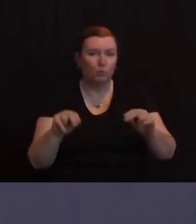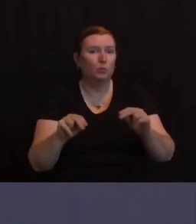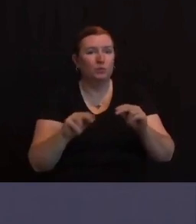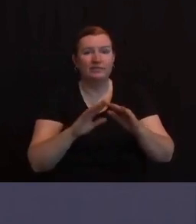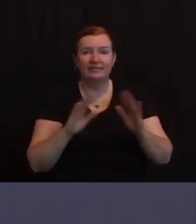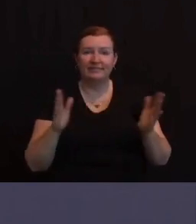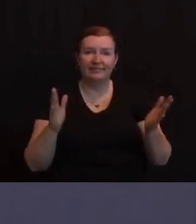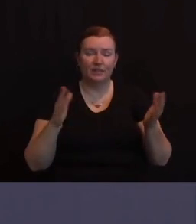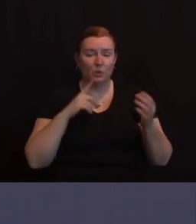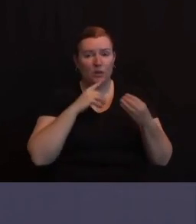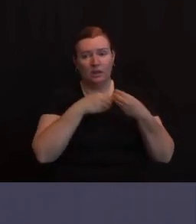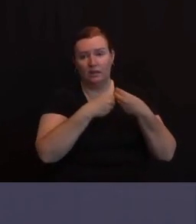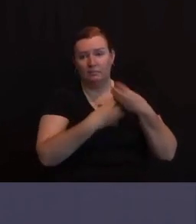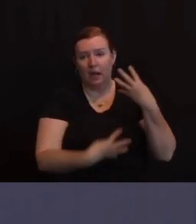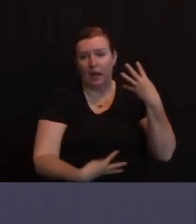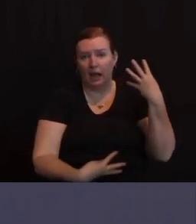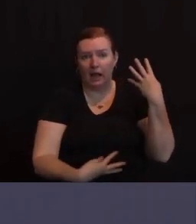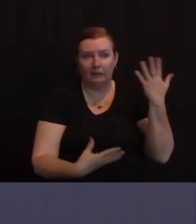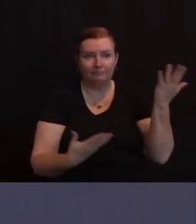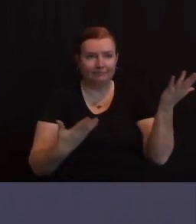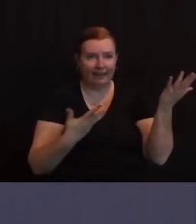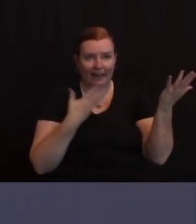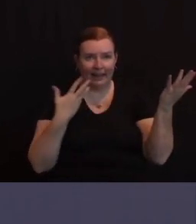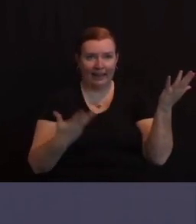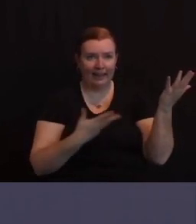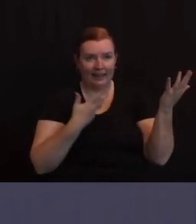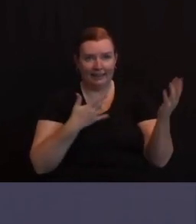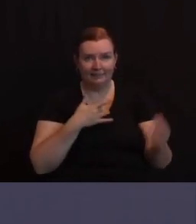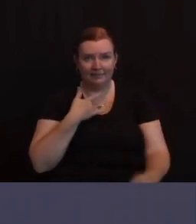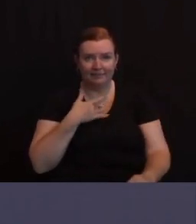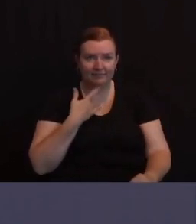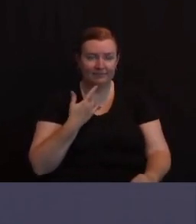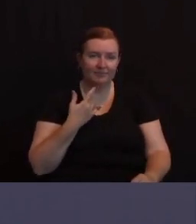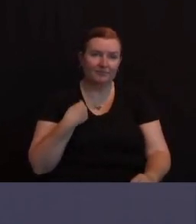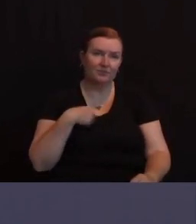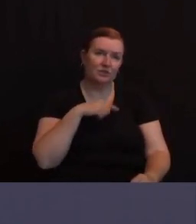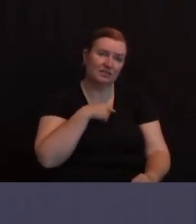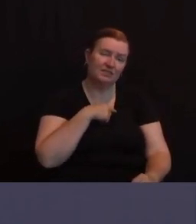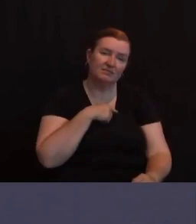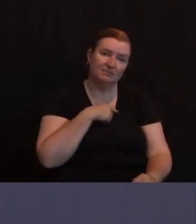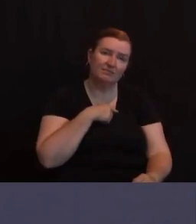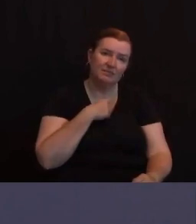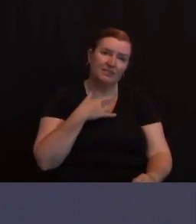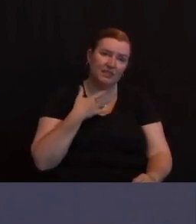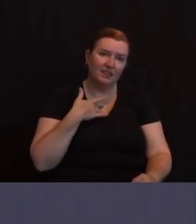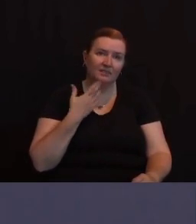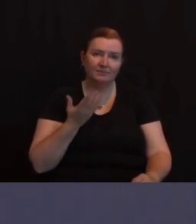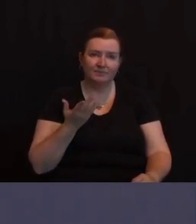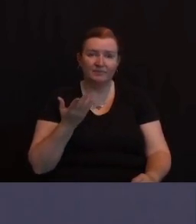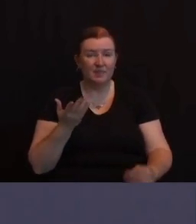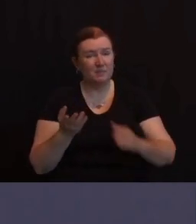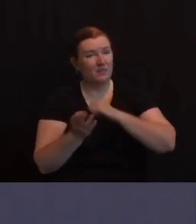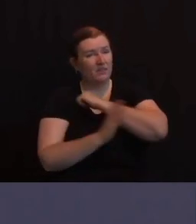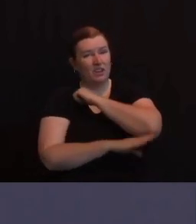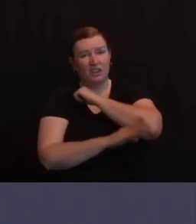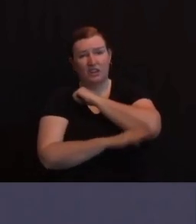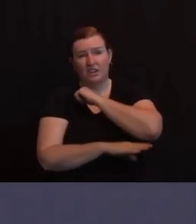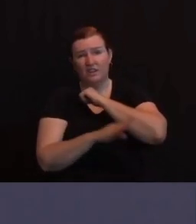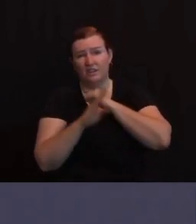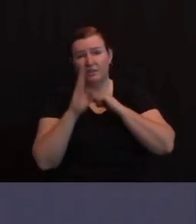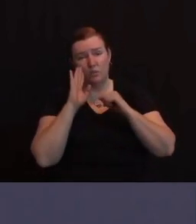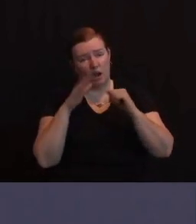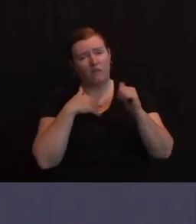today, I think it's more likely than not we have fall high school sports. Real quick follow-up. So if there's